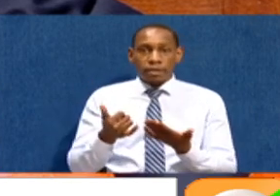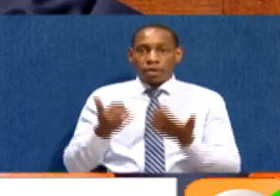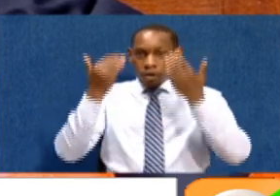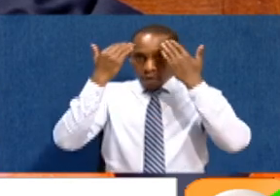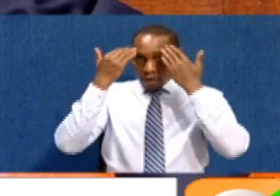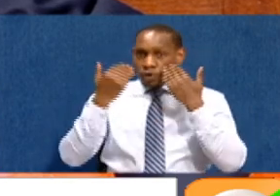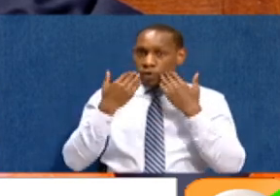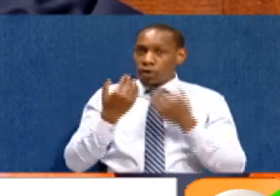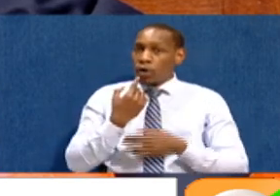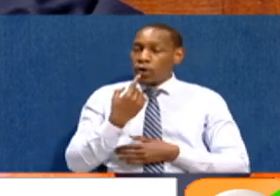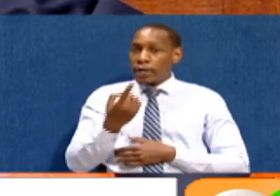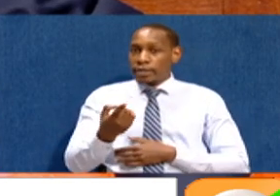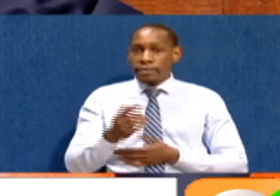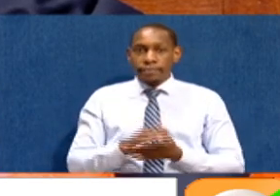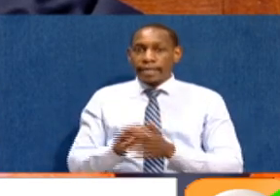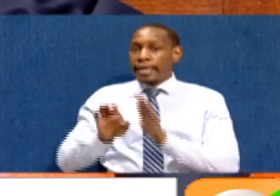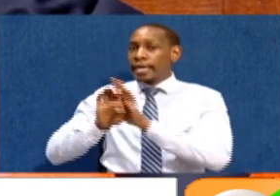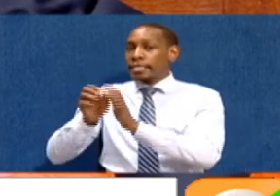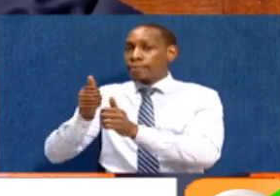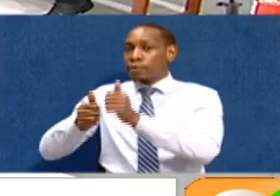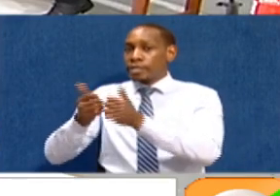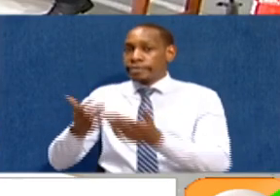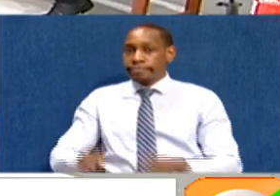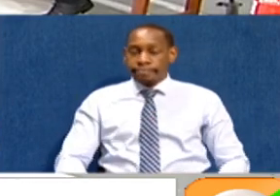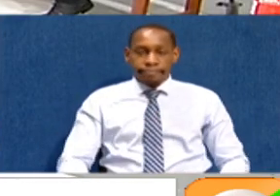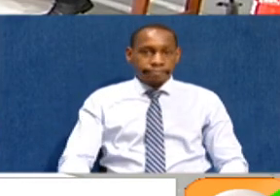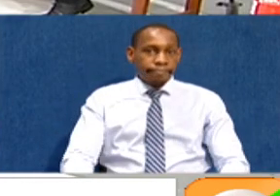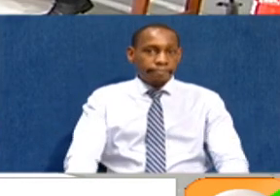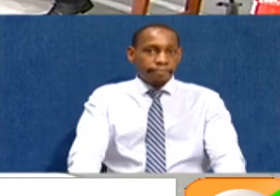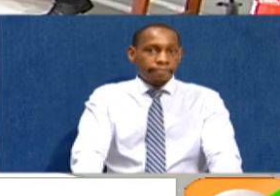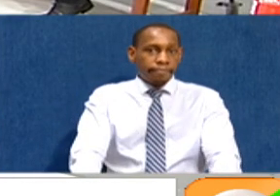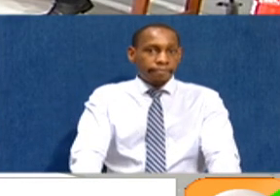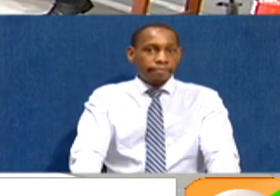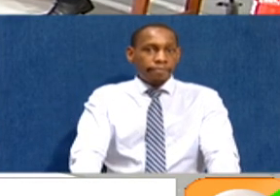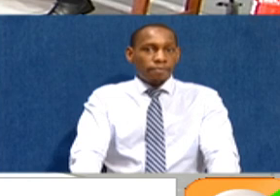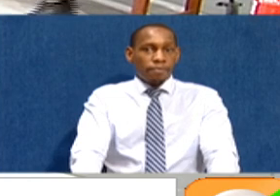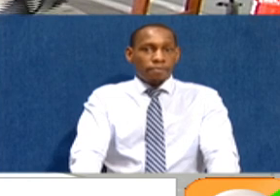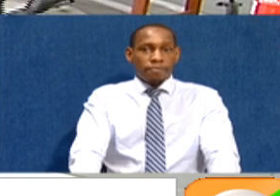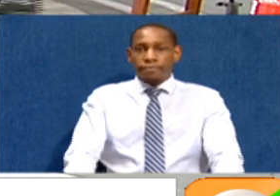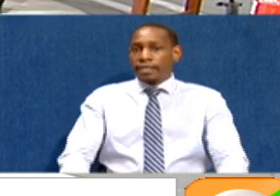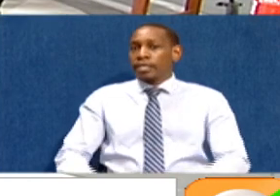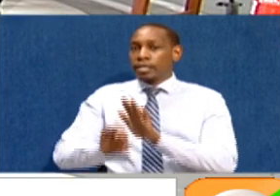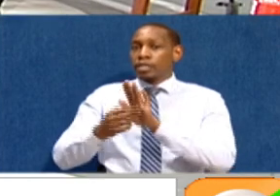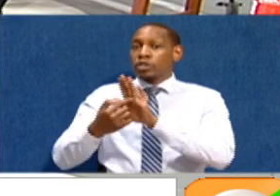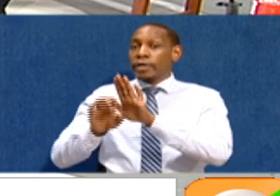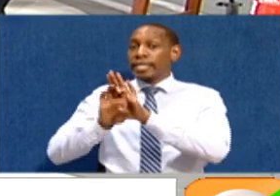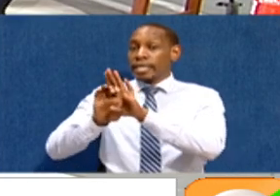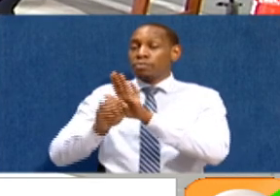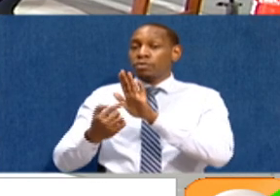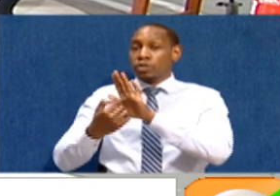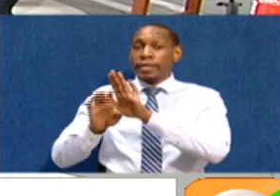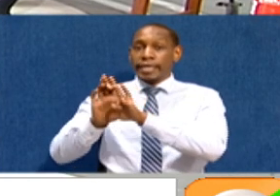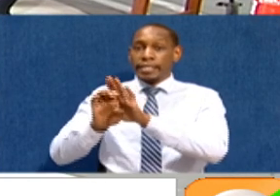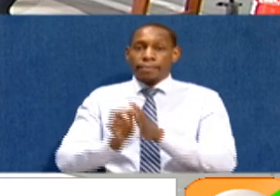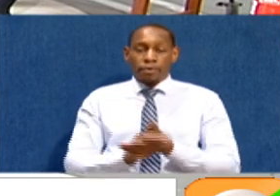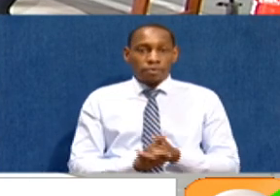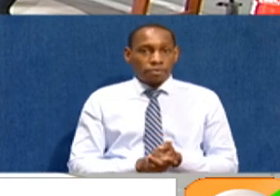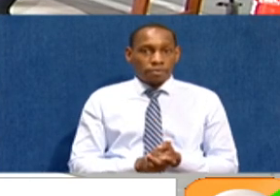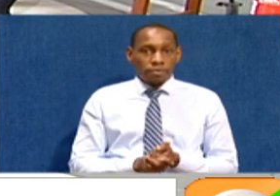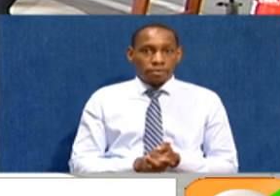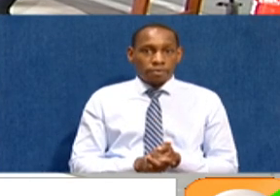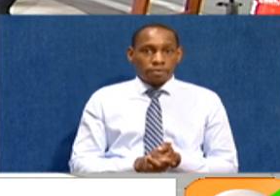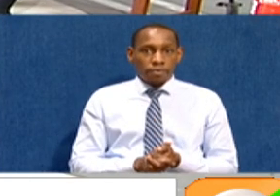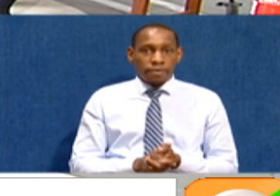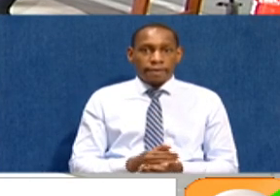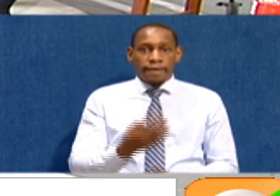orders have been given. Like what? There have been many court orders. Give me an example. There's been something about